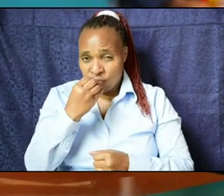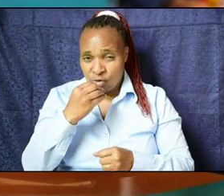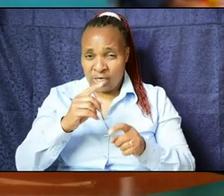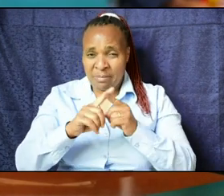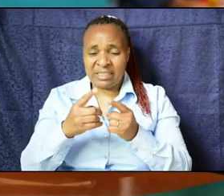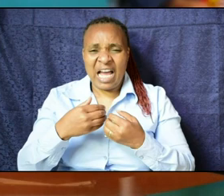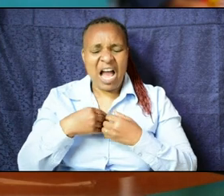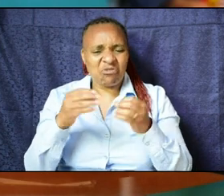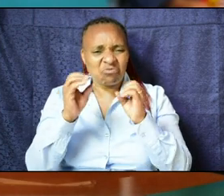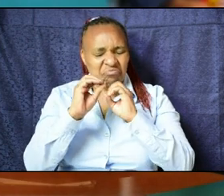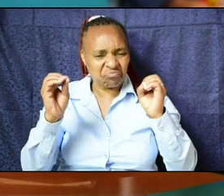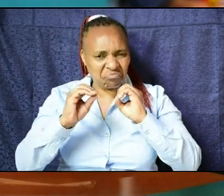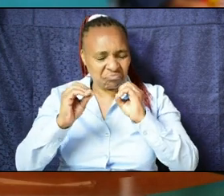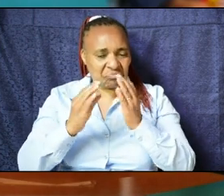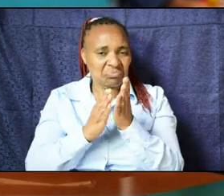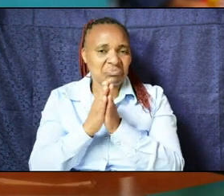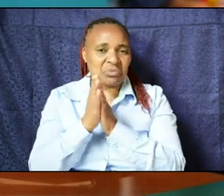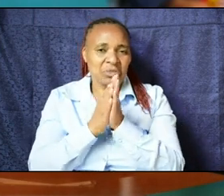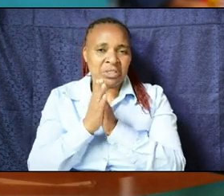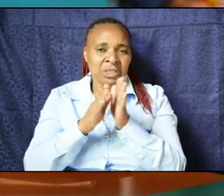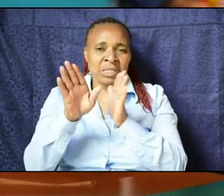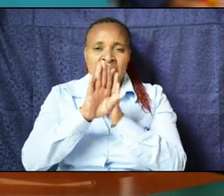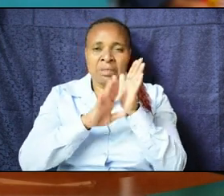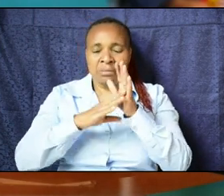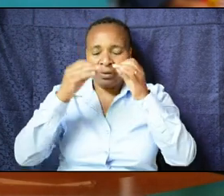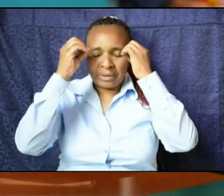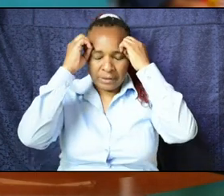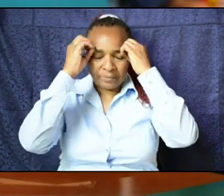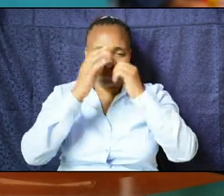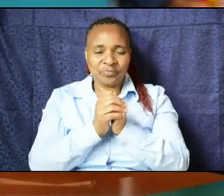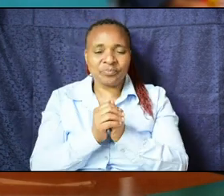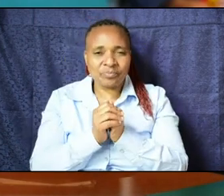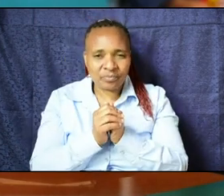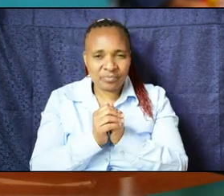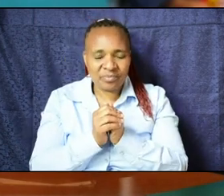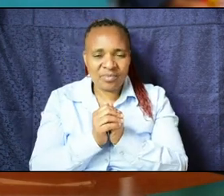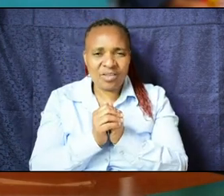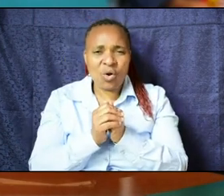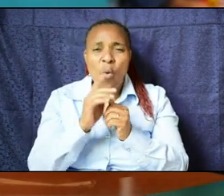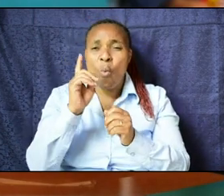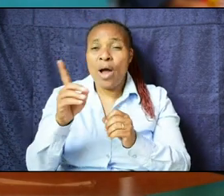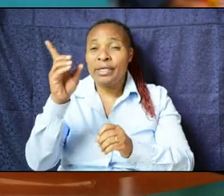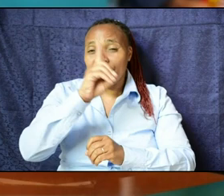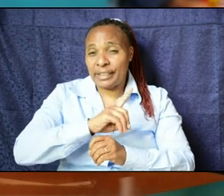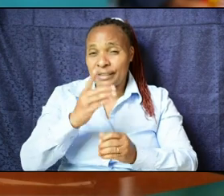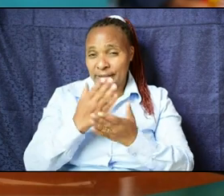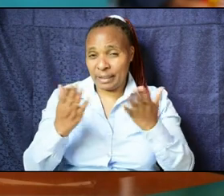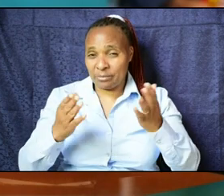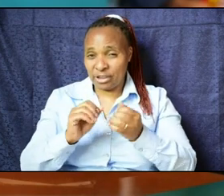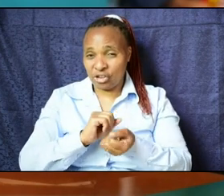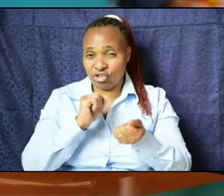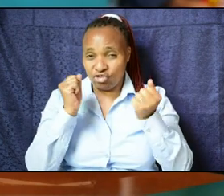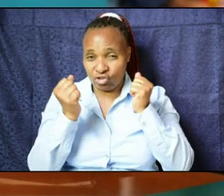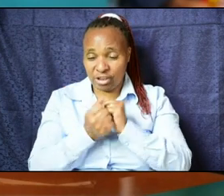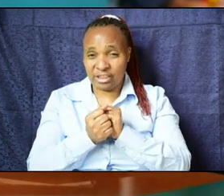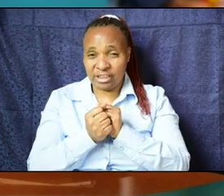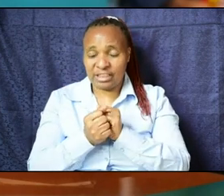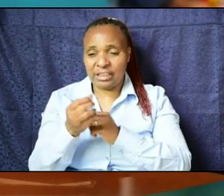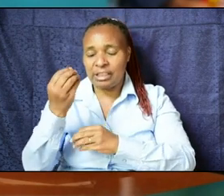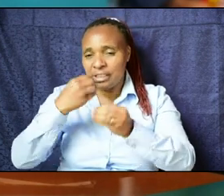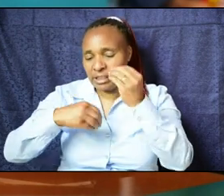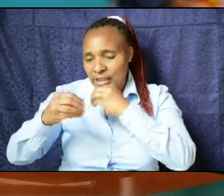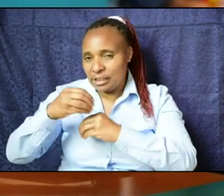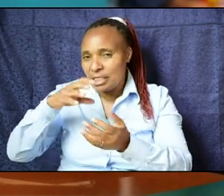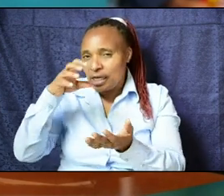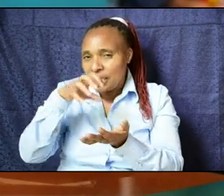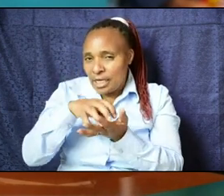zero interest in the Bible study. However, one day something changed. As he was eating the